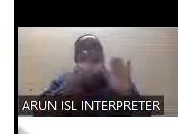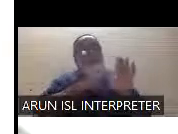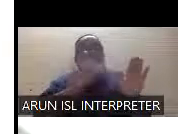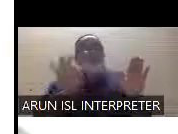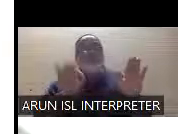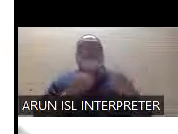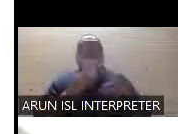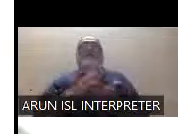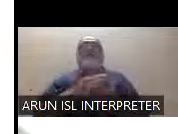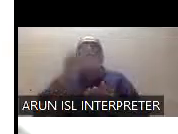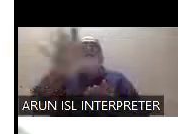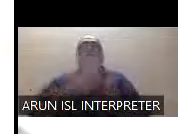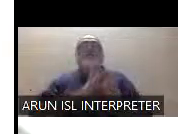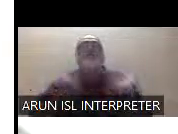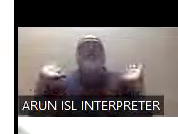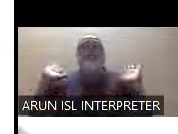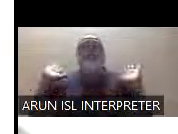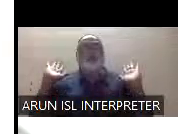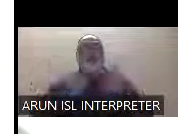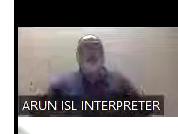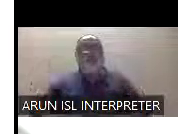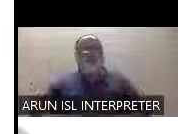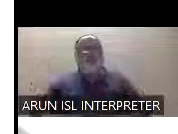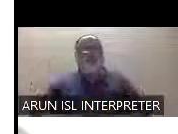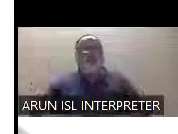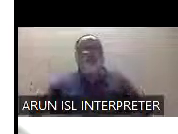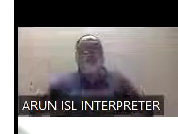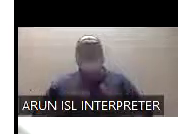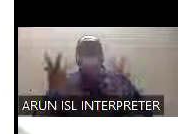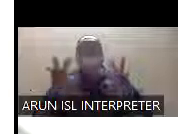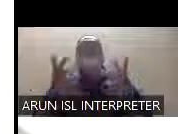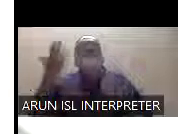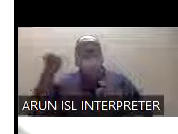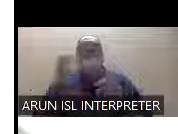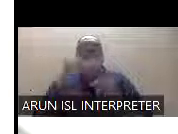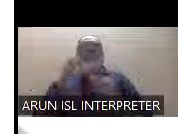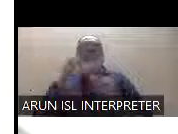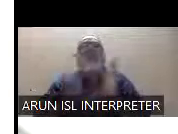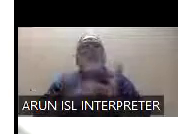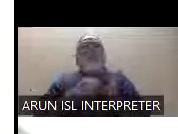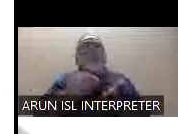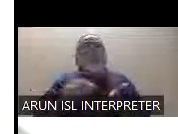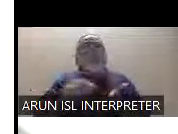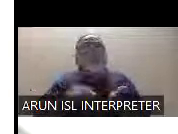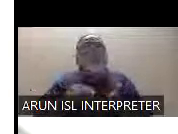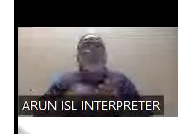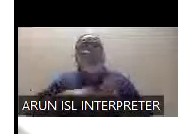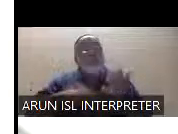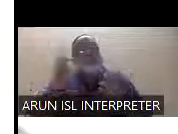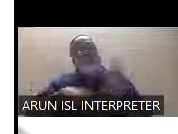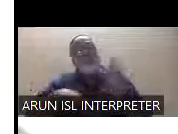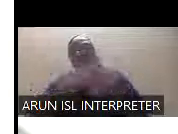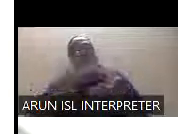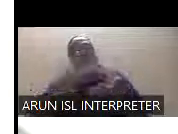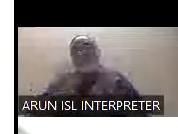And sometimes what happens is, initially when the plan is being passed in the government offices, the plan is all right. It shows that